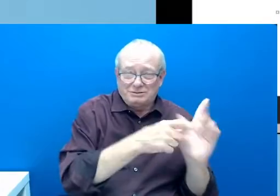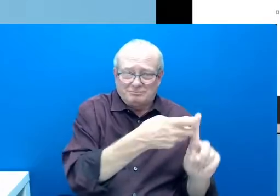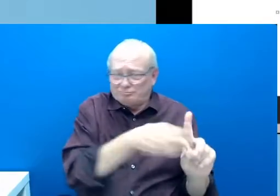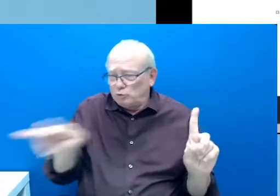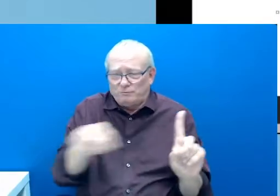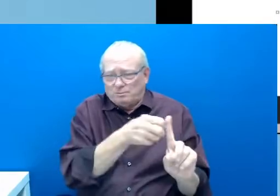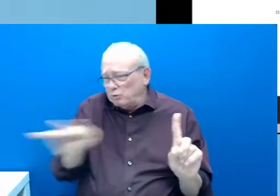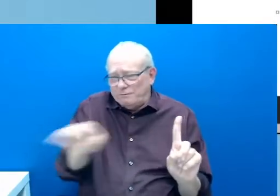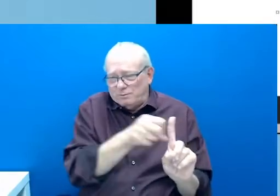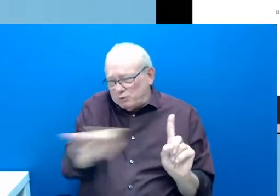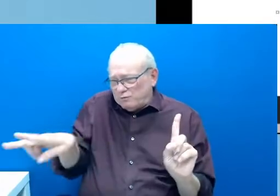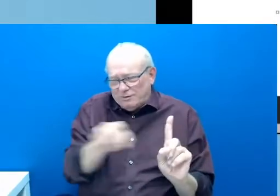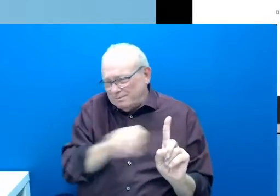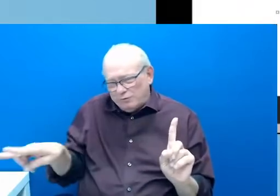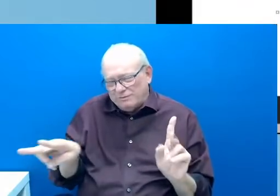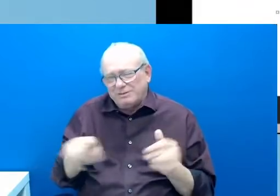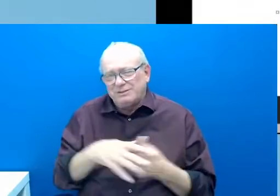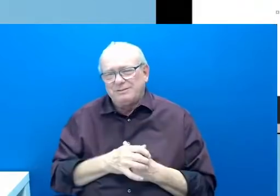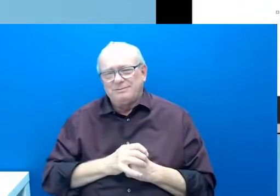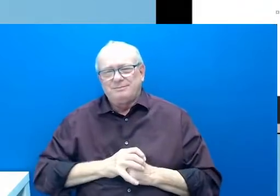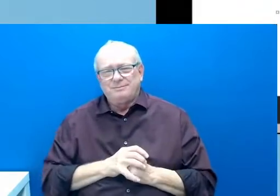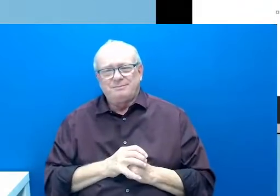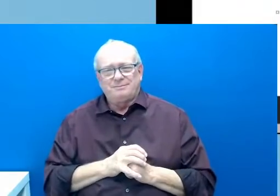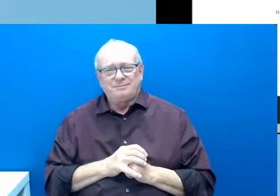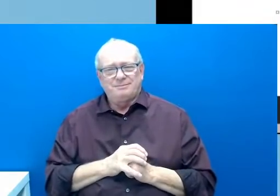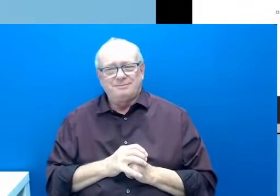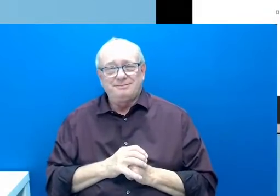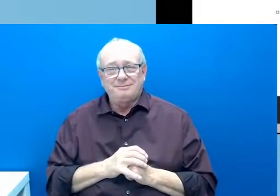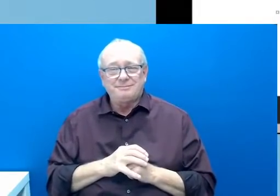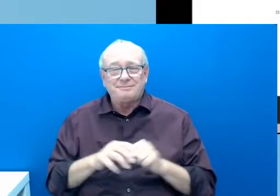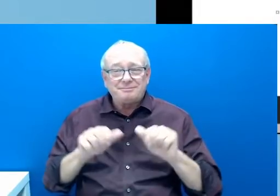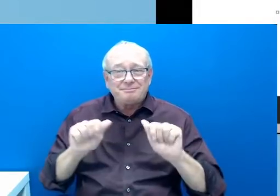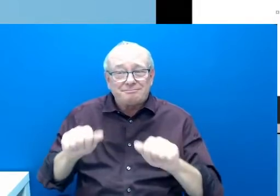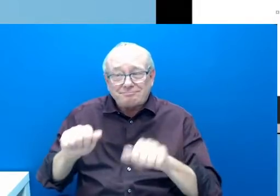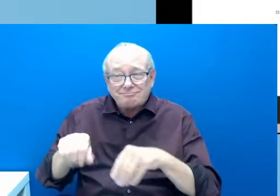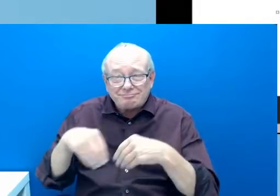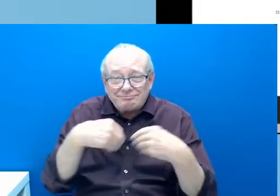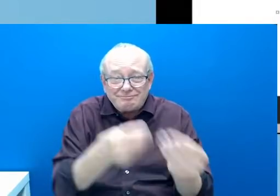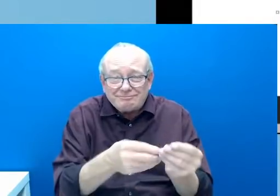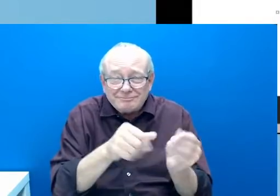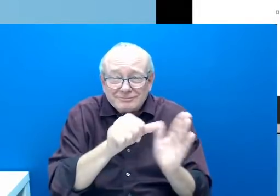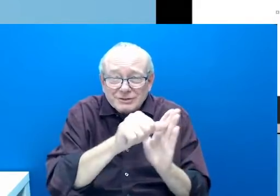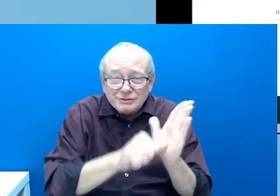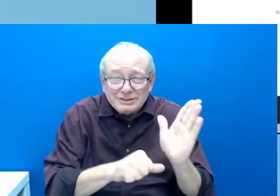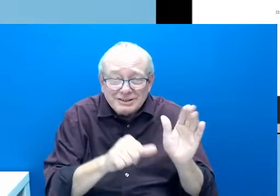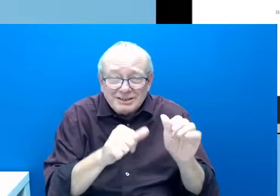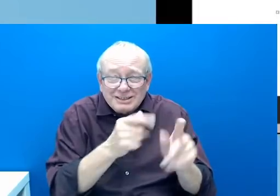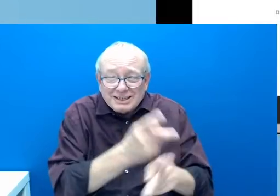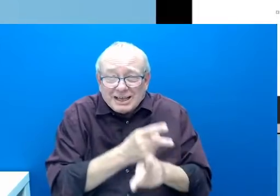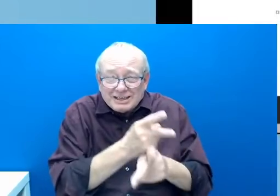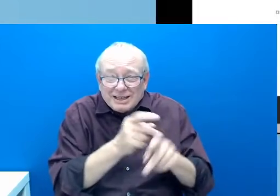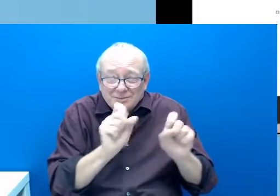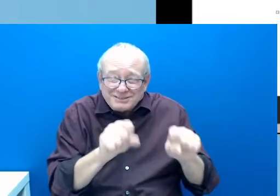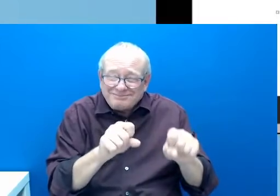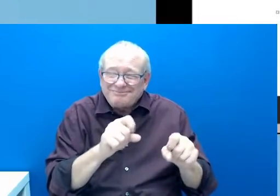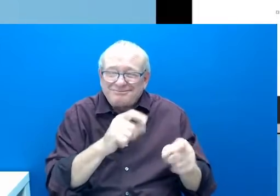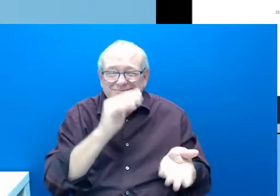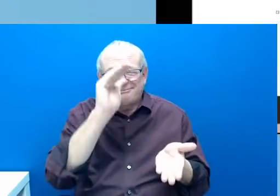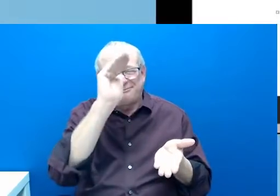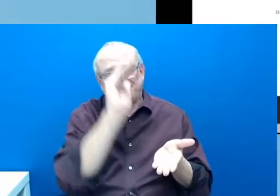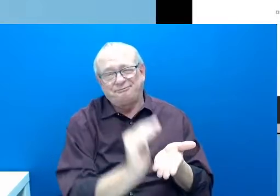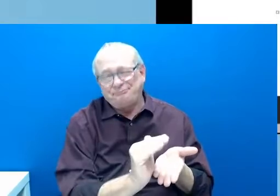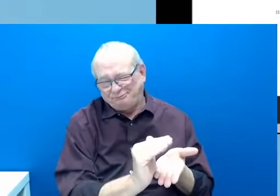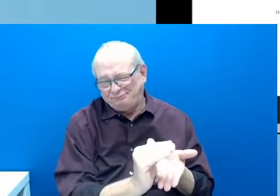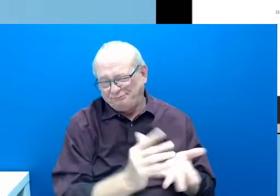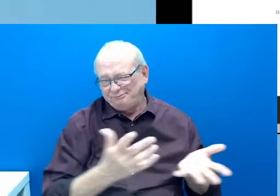we've mobilized, our ability to provide surgical care has shrunk. So we are now